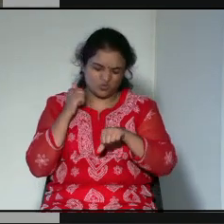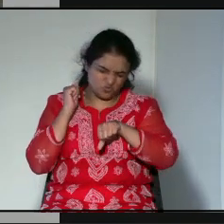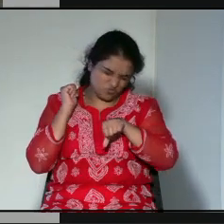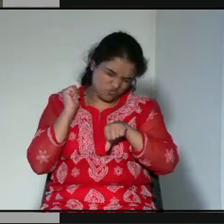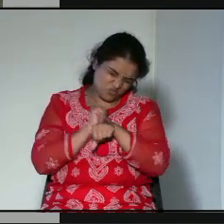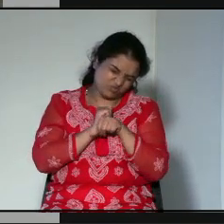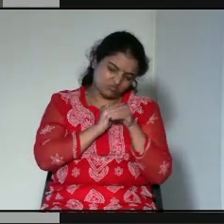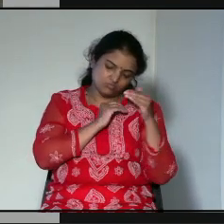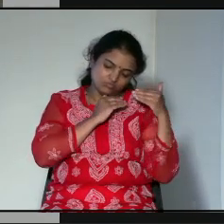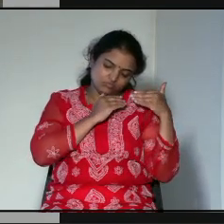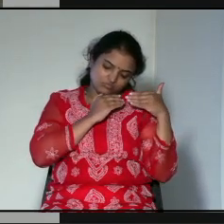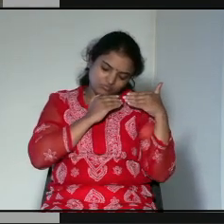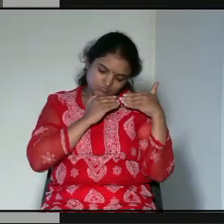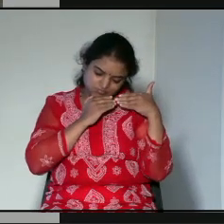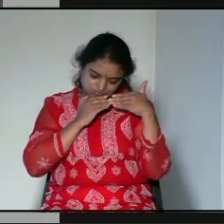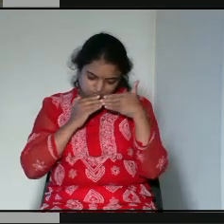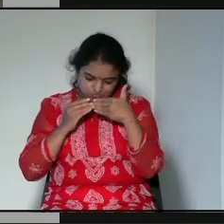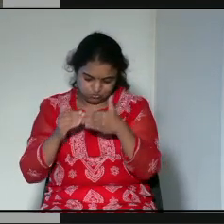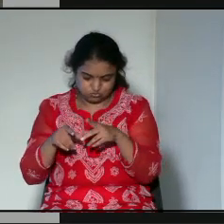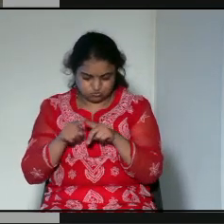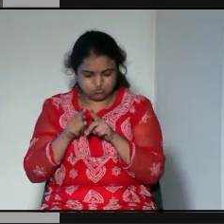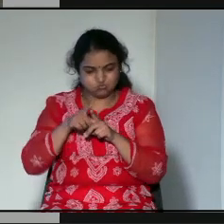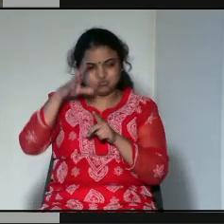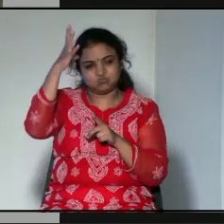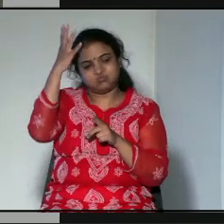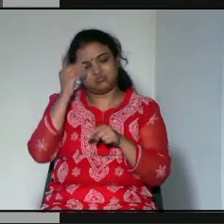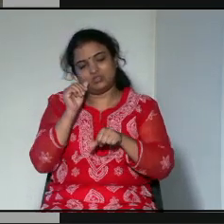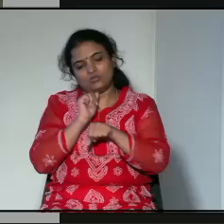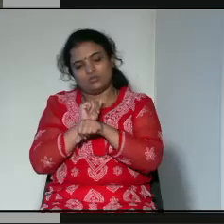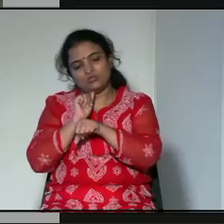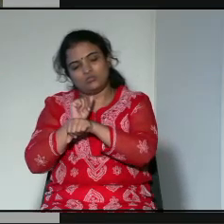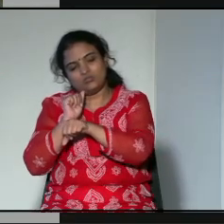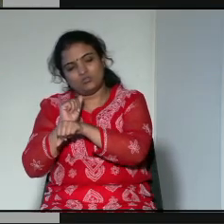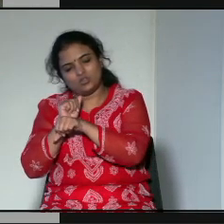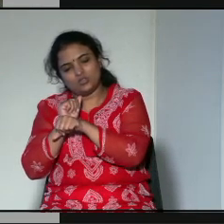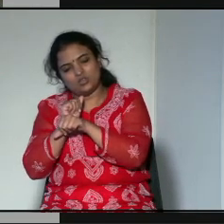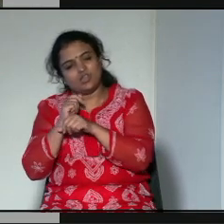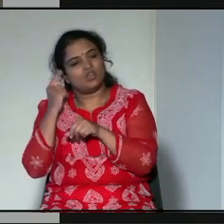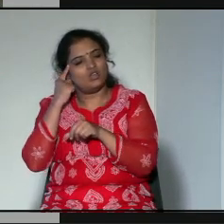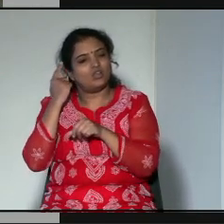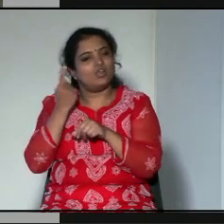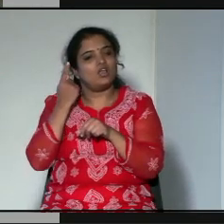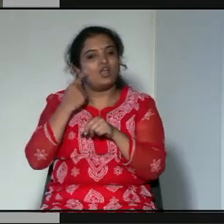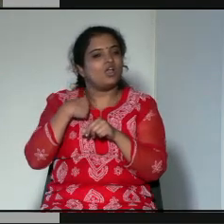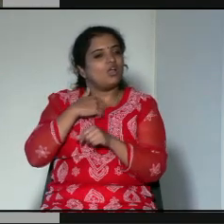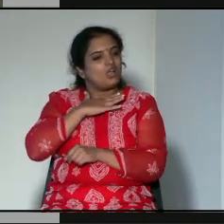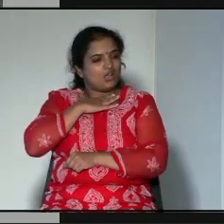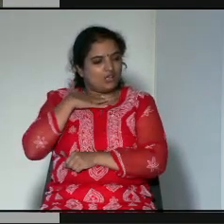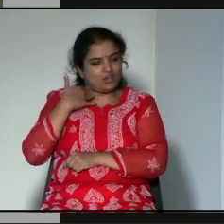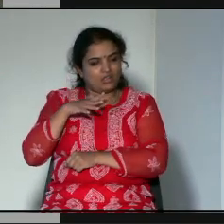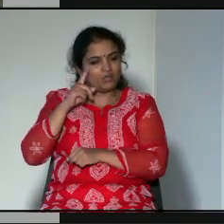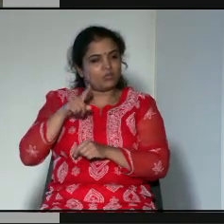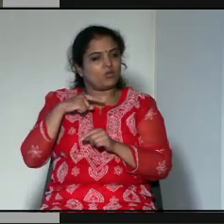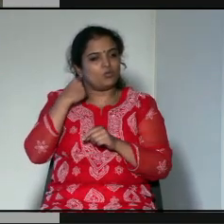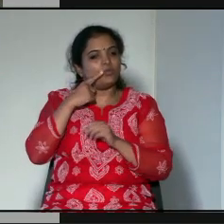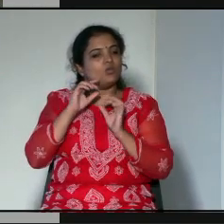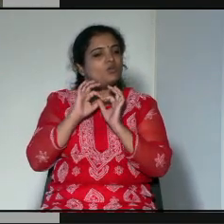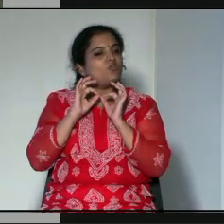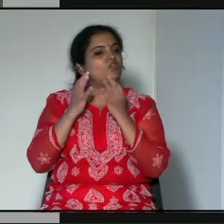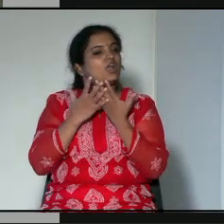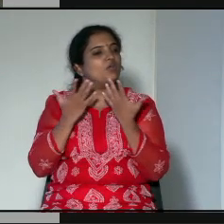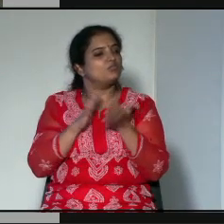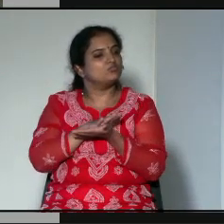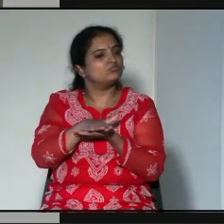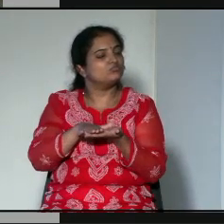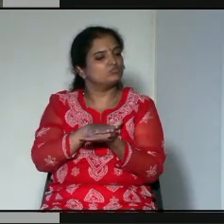last, slipping away into the night in a distant retreat, surrounded only by her sculptures and the family of workers